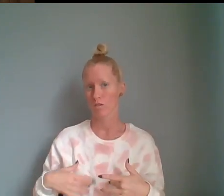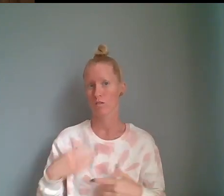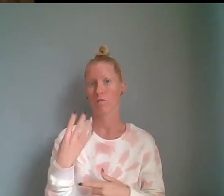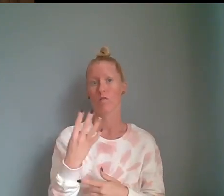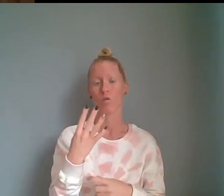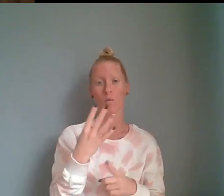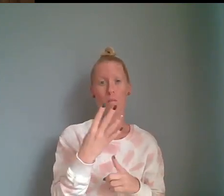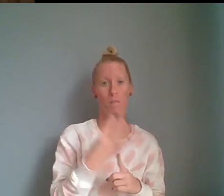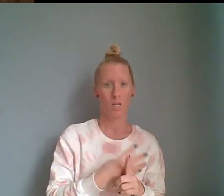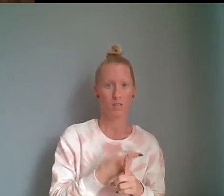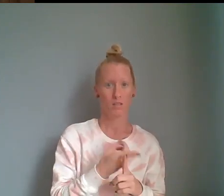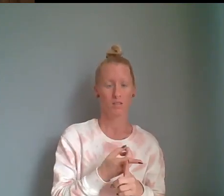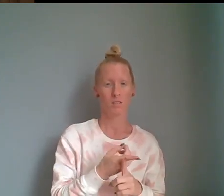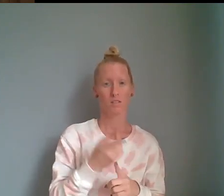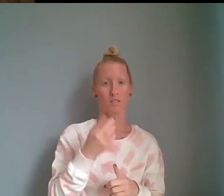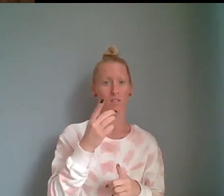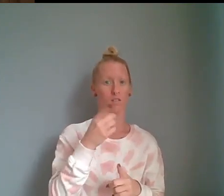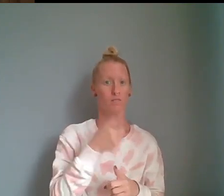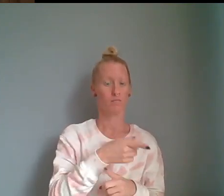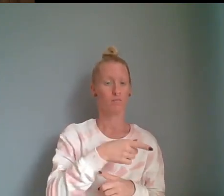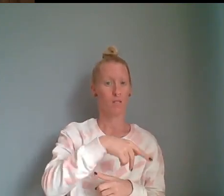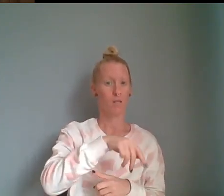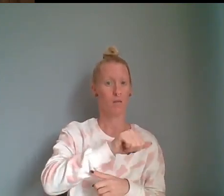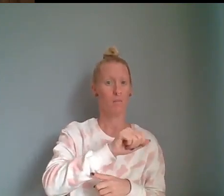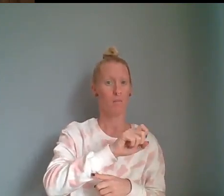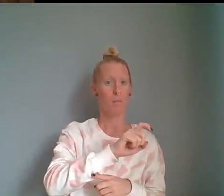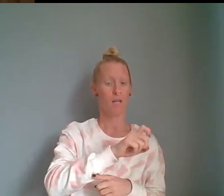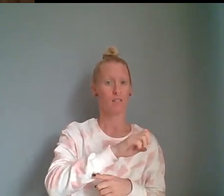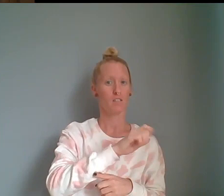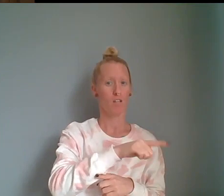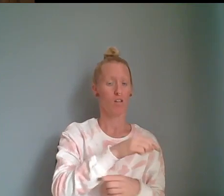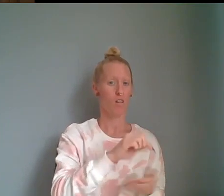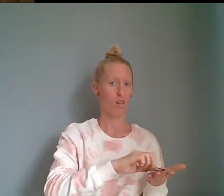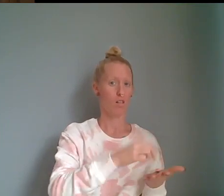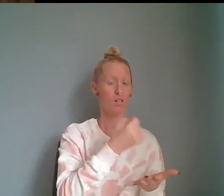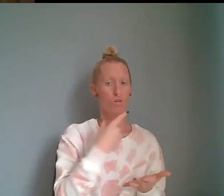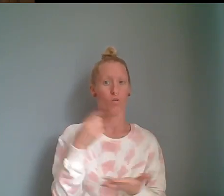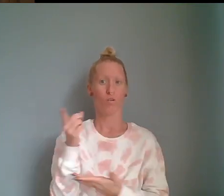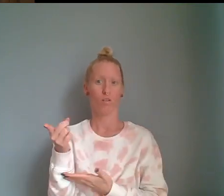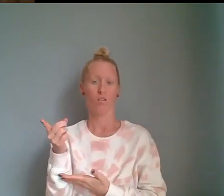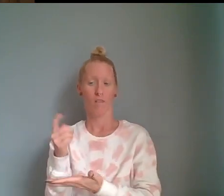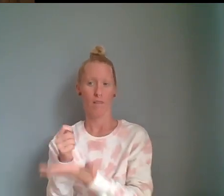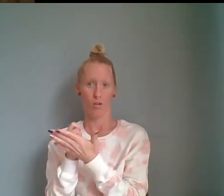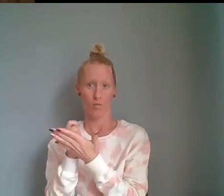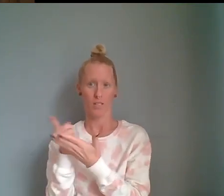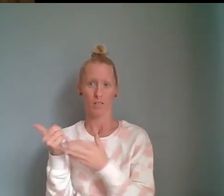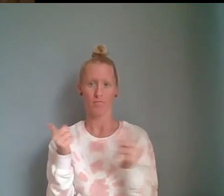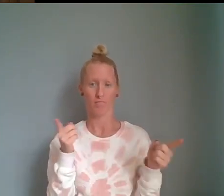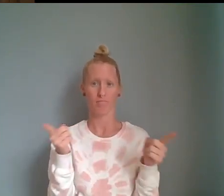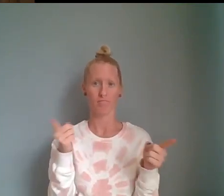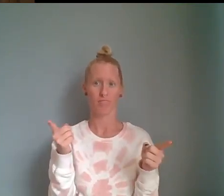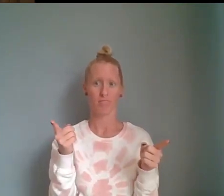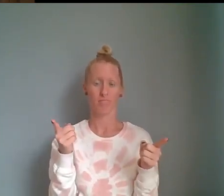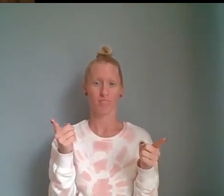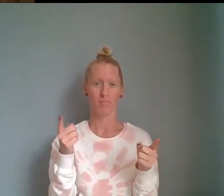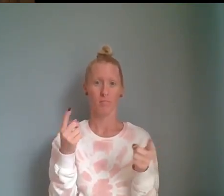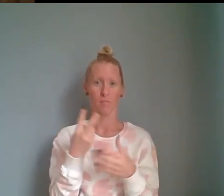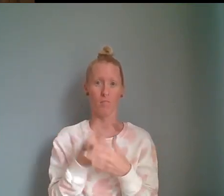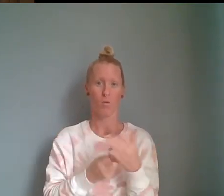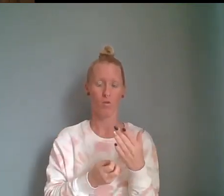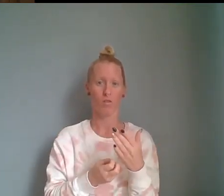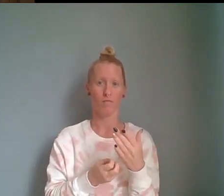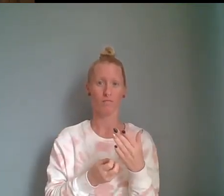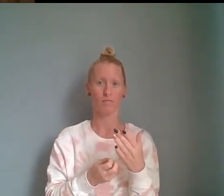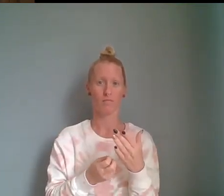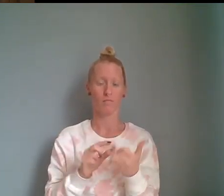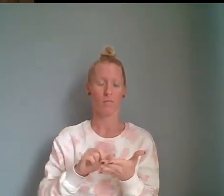cognitive behavioral therapy or Paxil, which is an SSRI. And at 8 weeks here, they also had a placebo control group where they